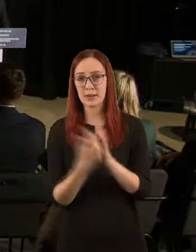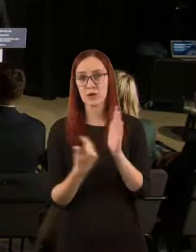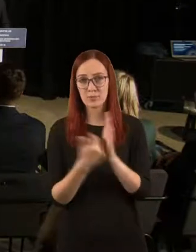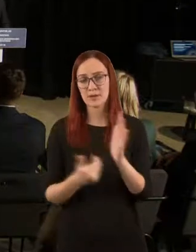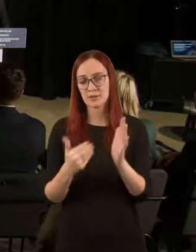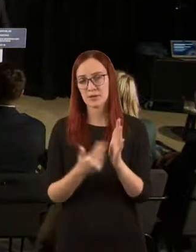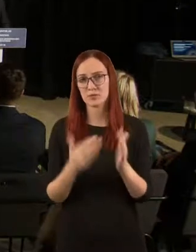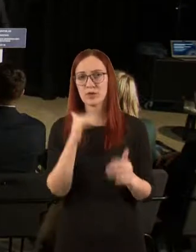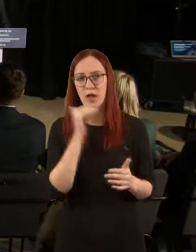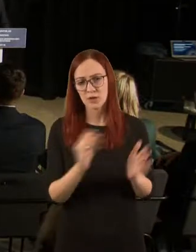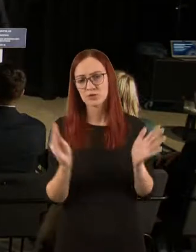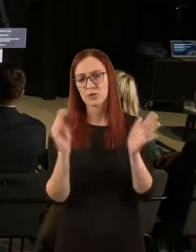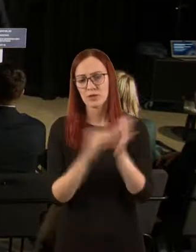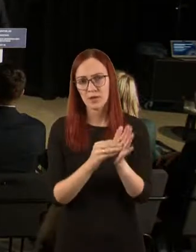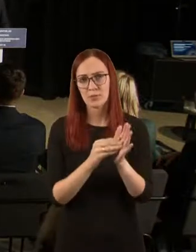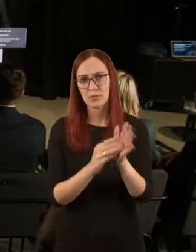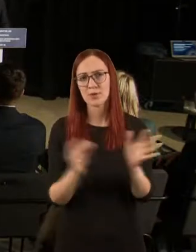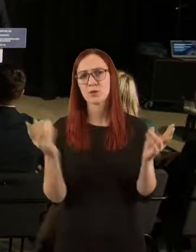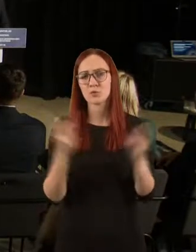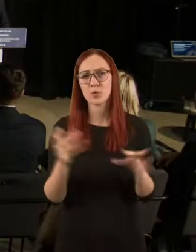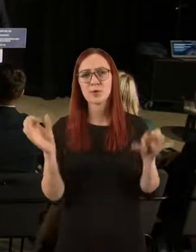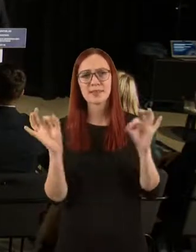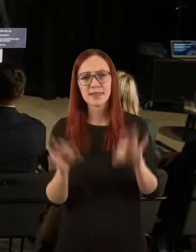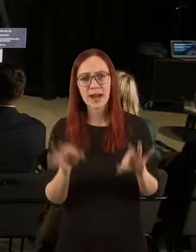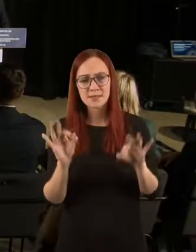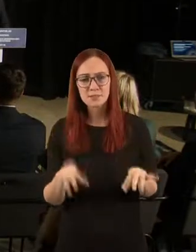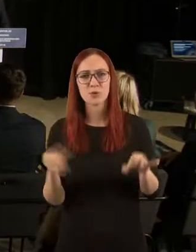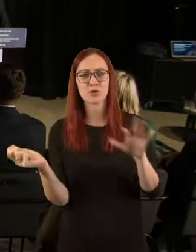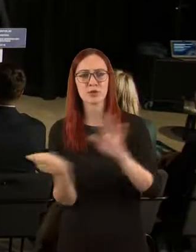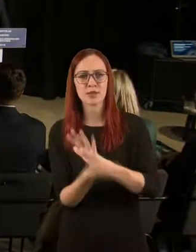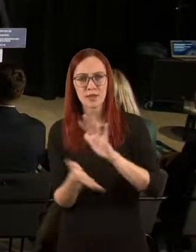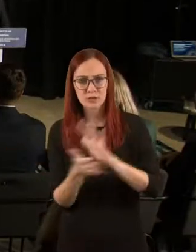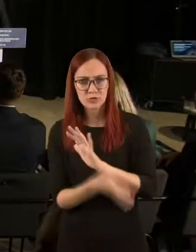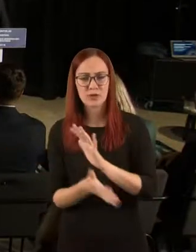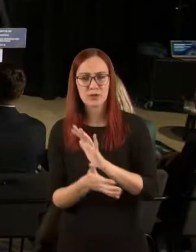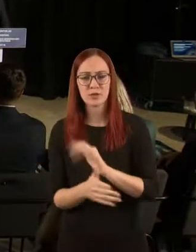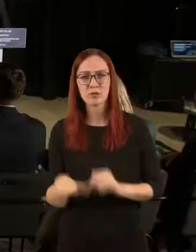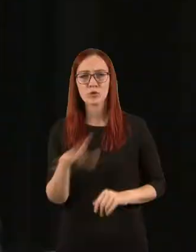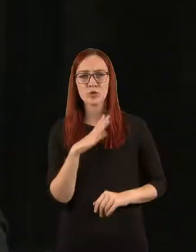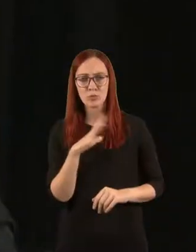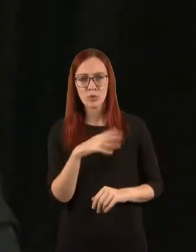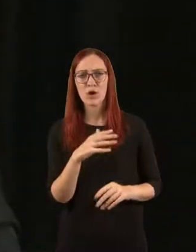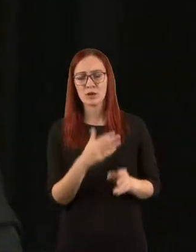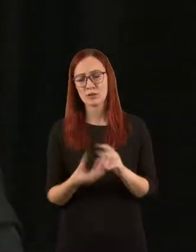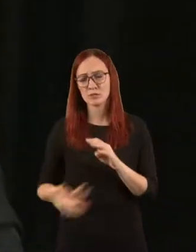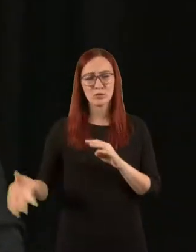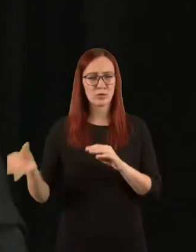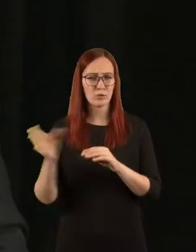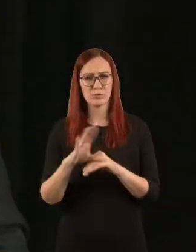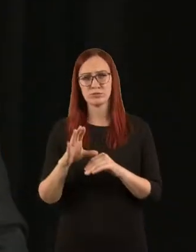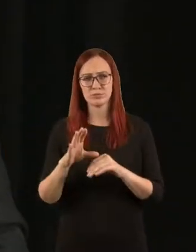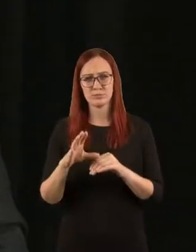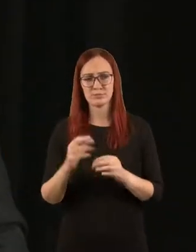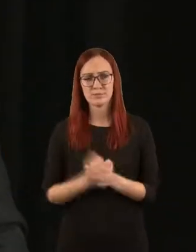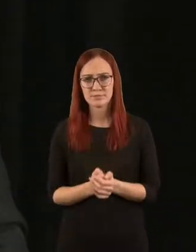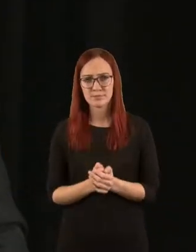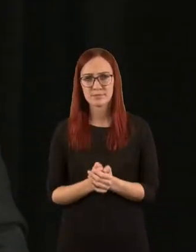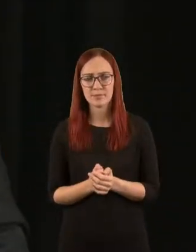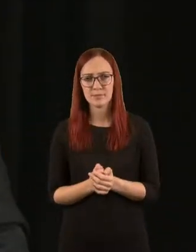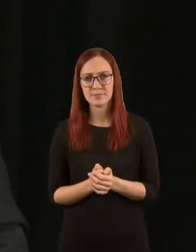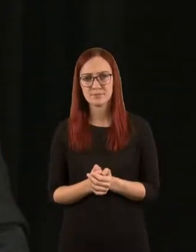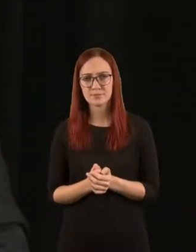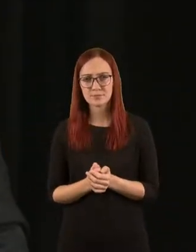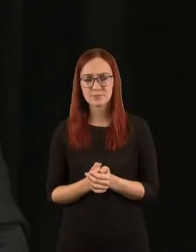the OECD recommendation states clearly that we need to deal with the pollution from the transport